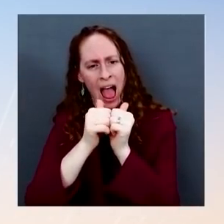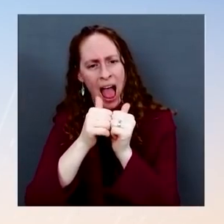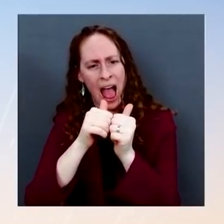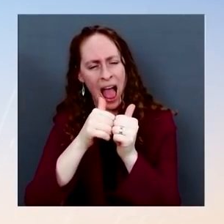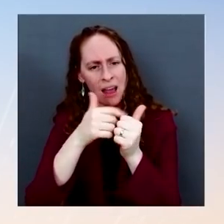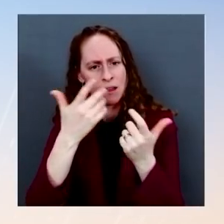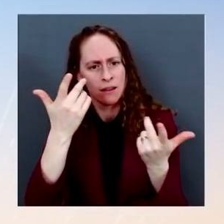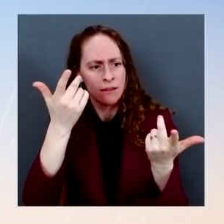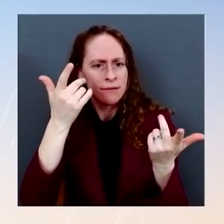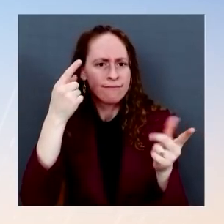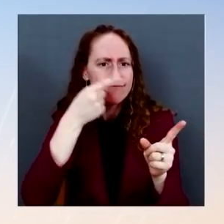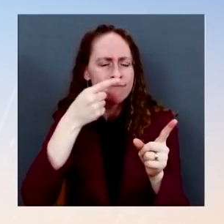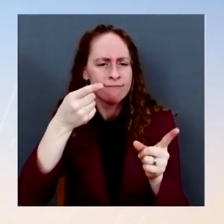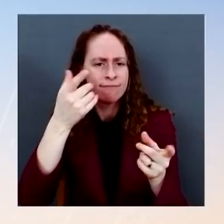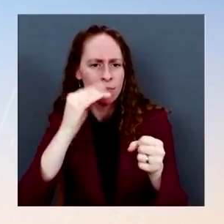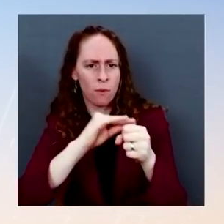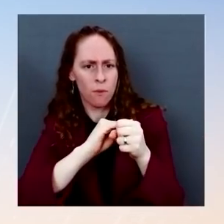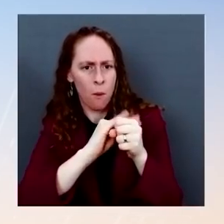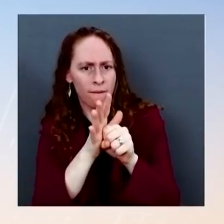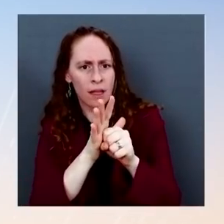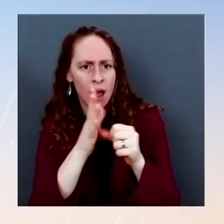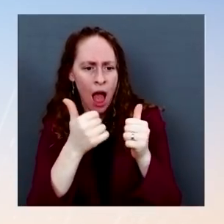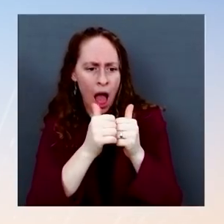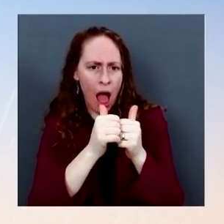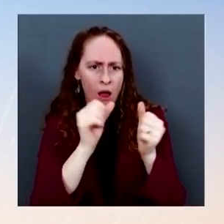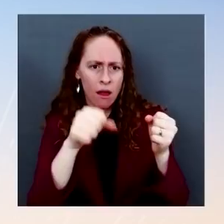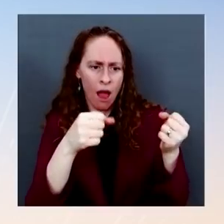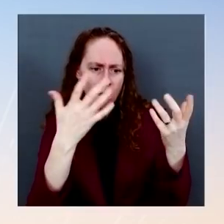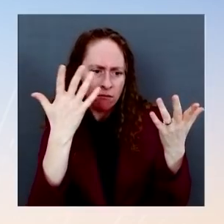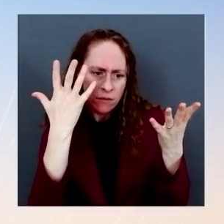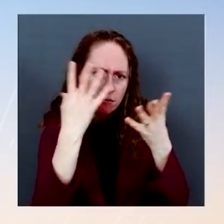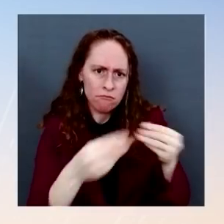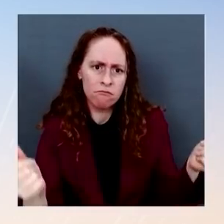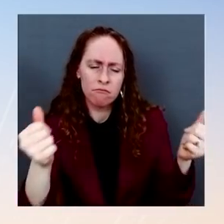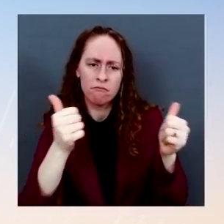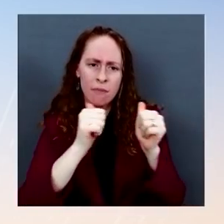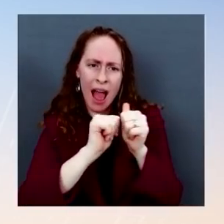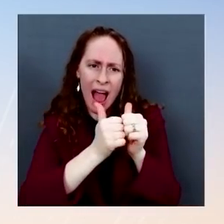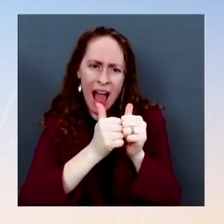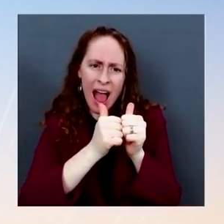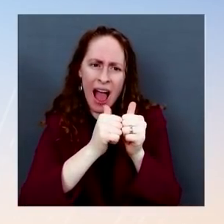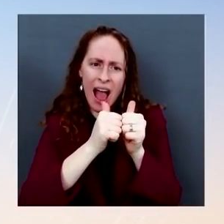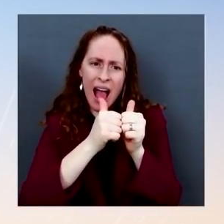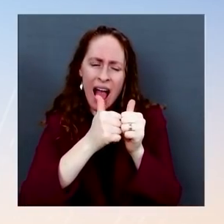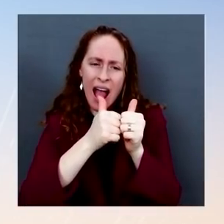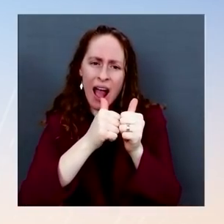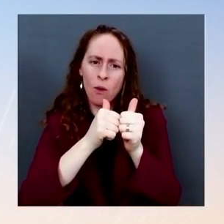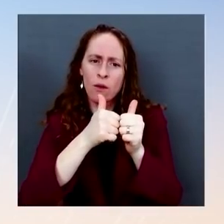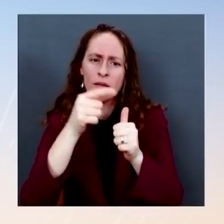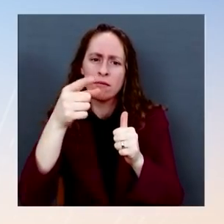And again, I would just reiterate what we've said many times, is that we are going to continue to press China to be more transparent,